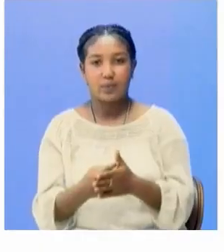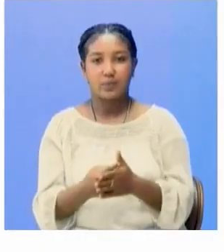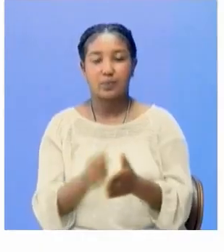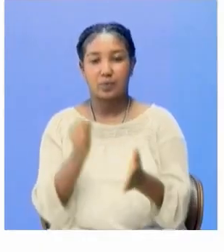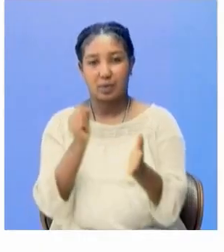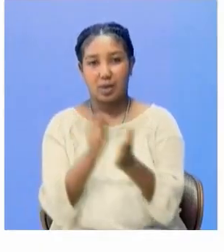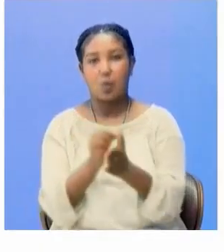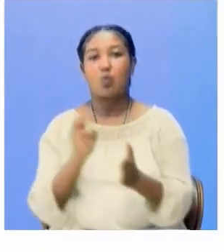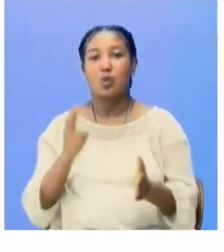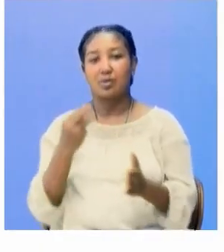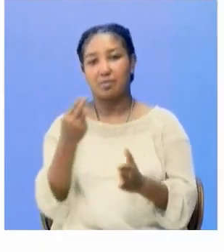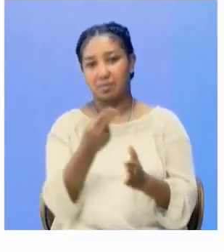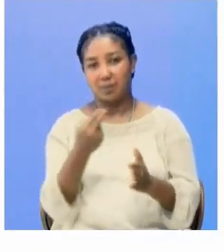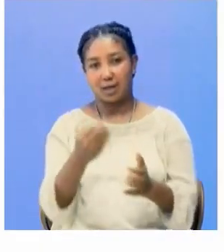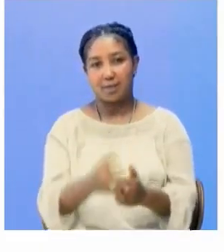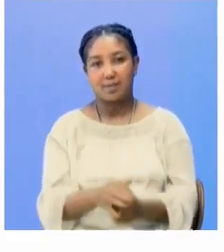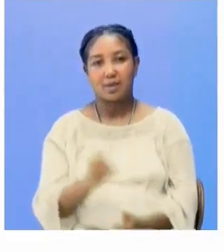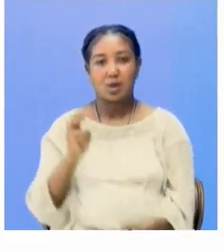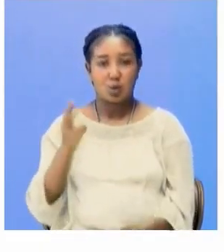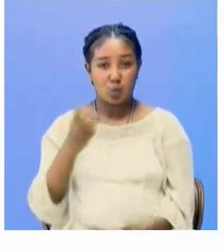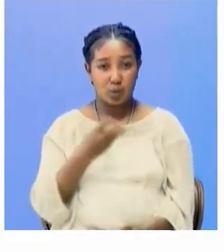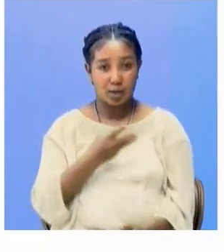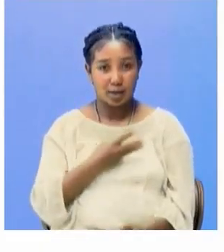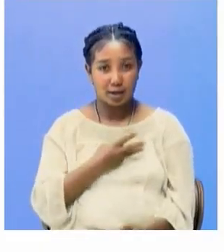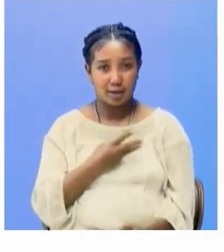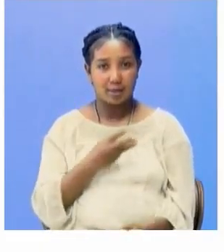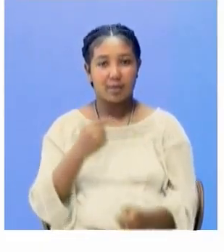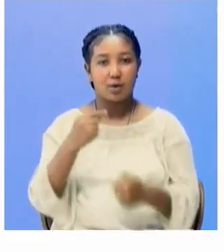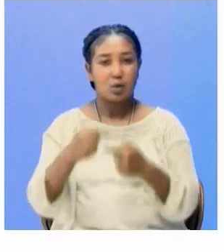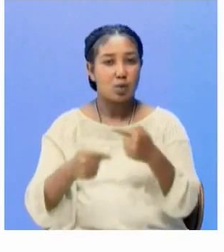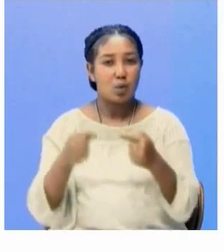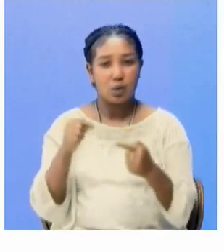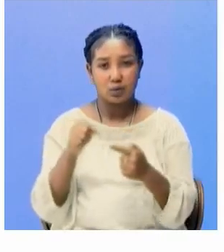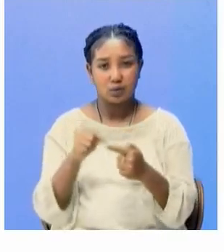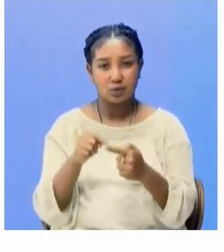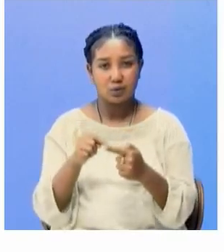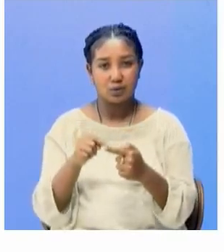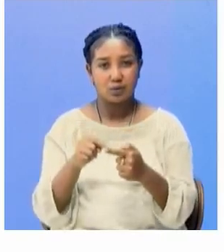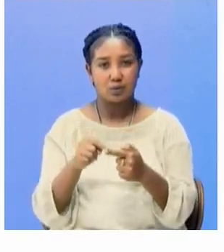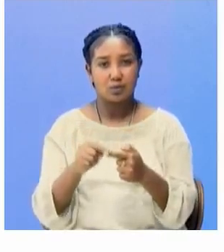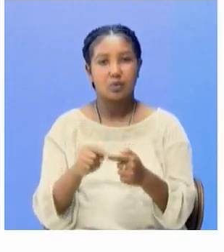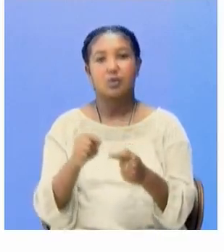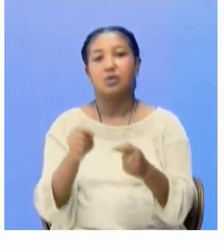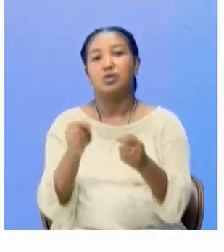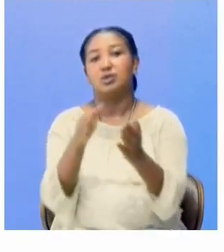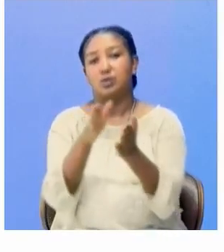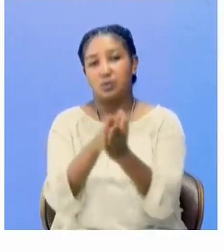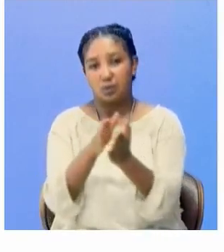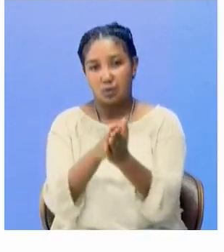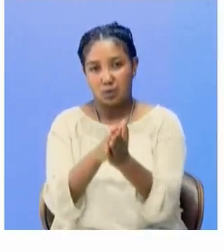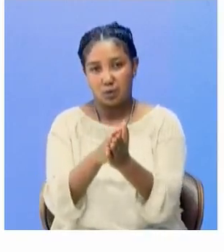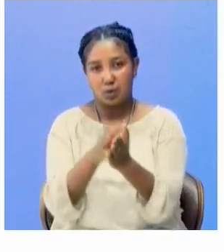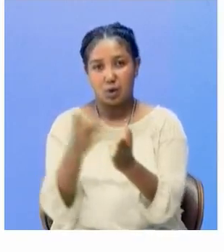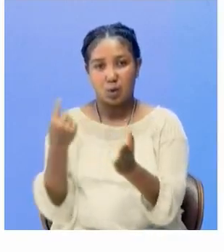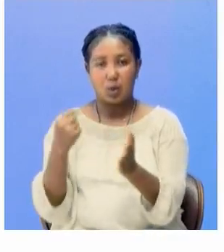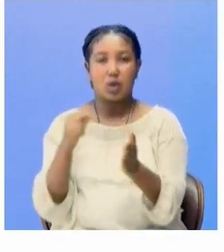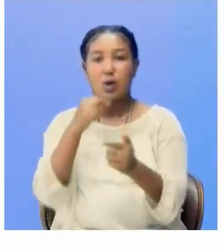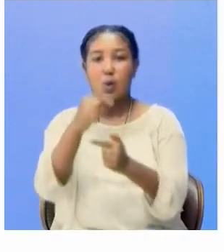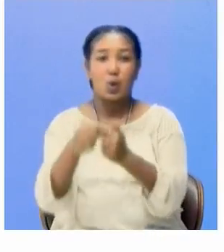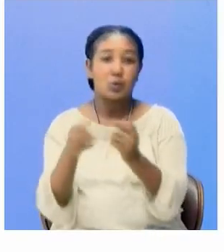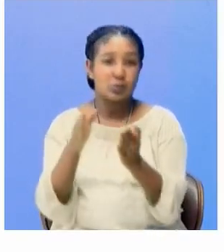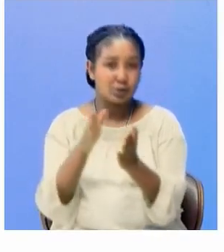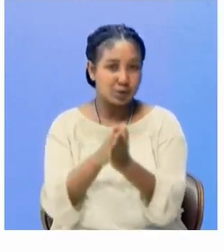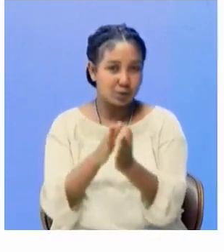about we. We go to school. We go to